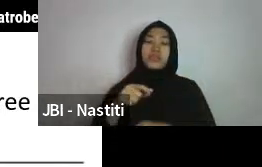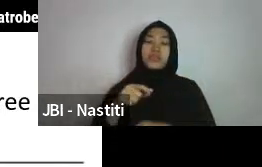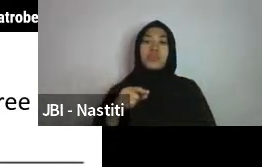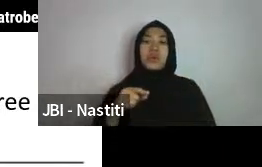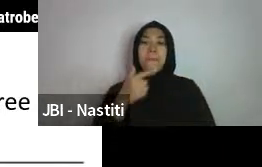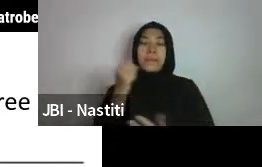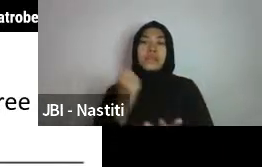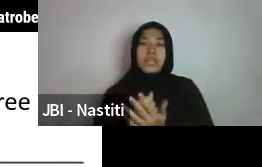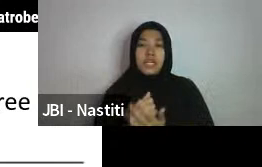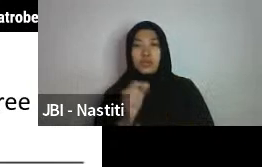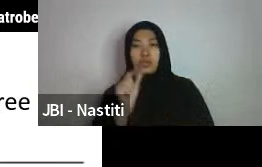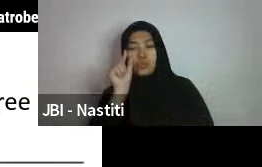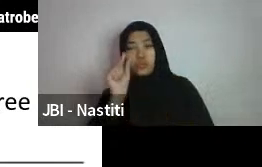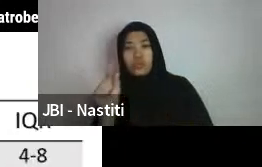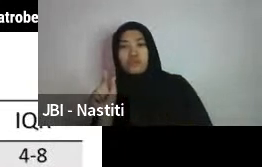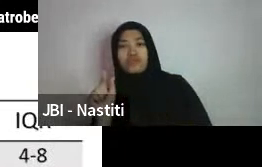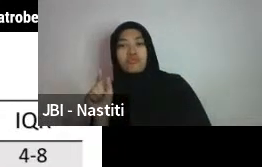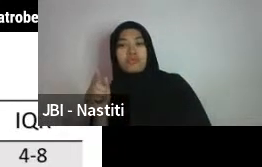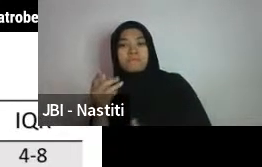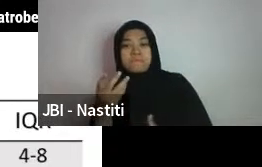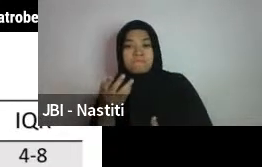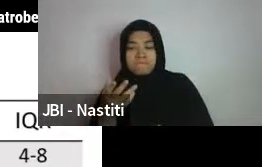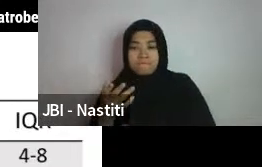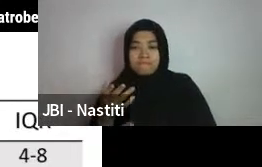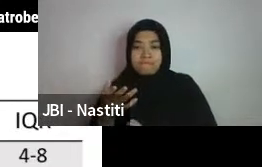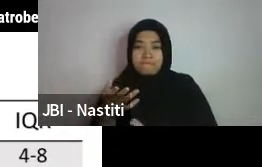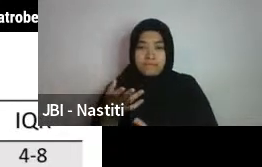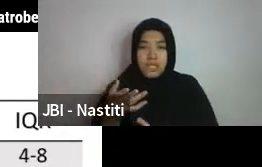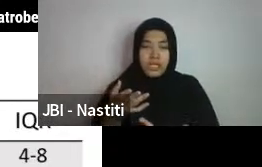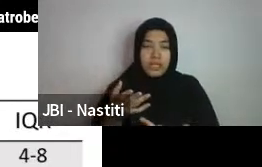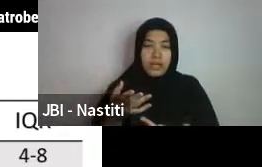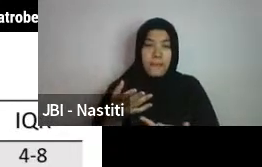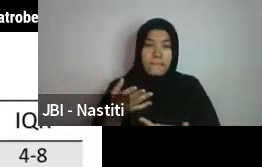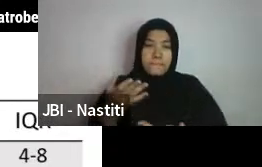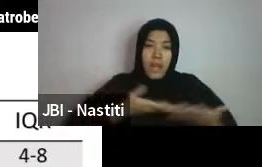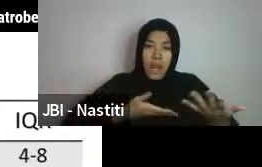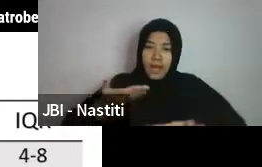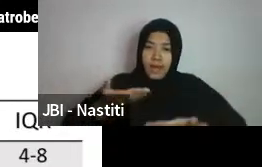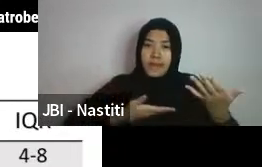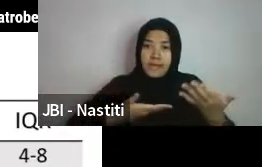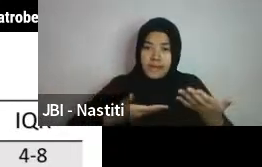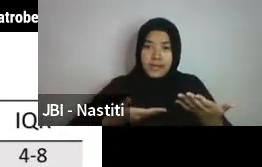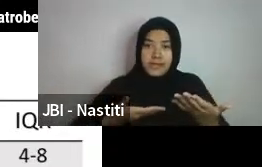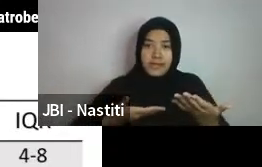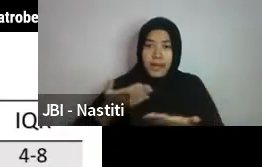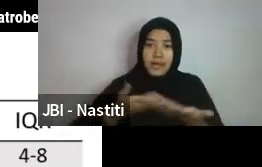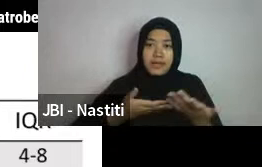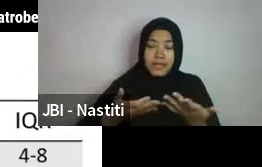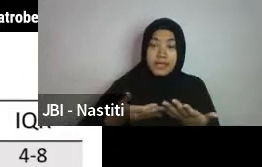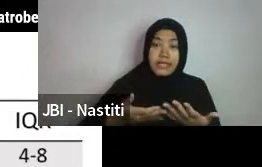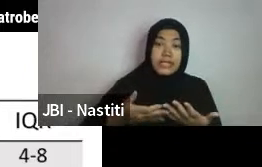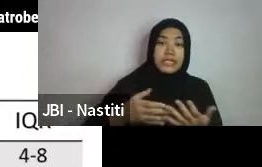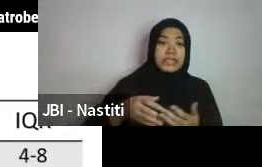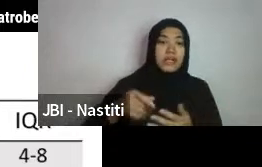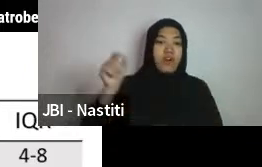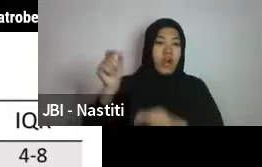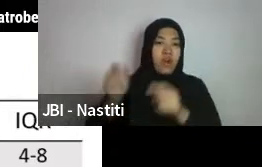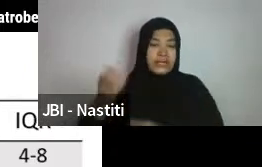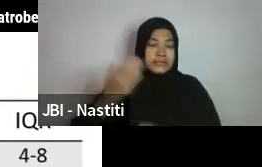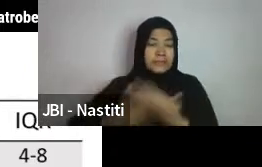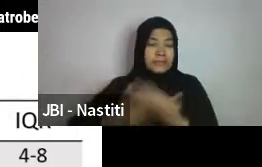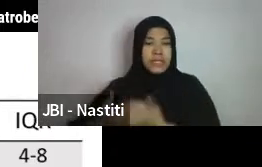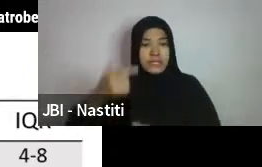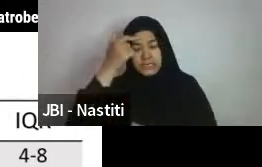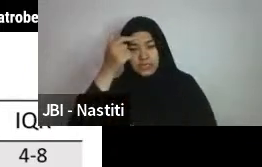their life. We also observed some group responses that fell in the middle of the